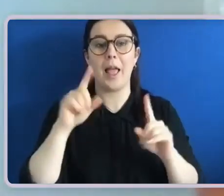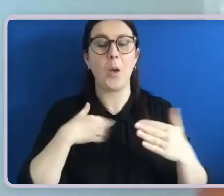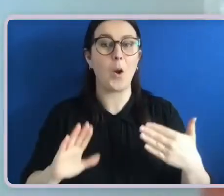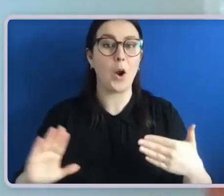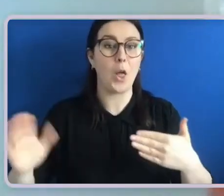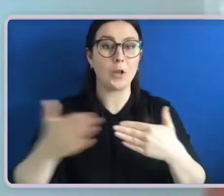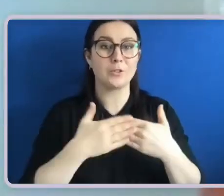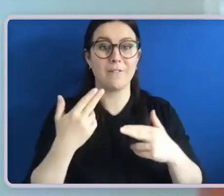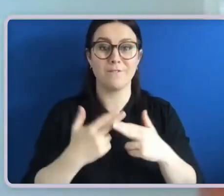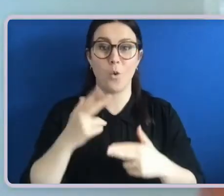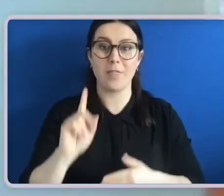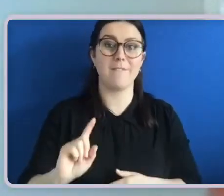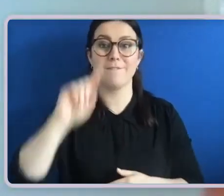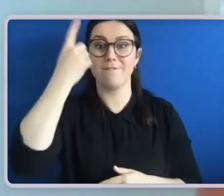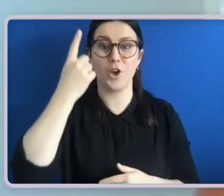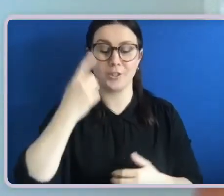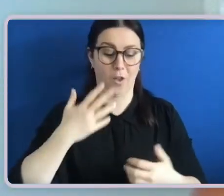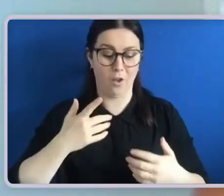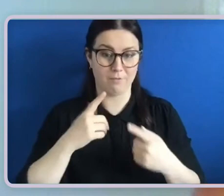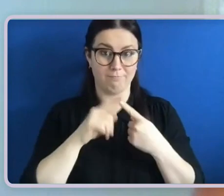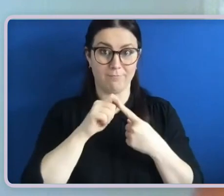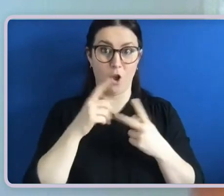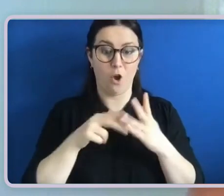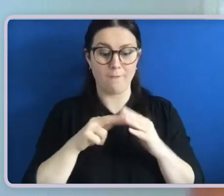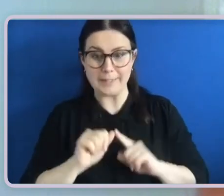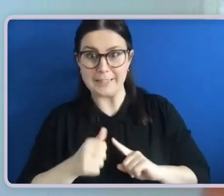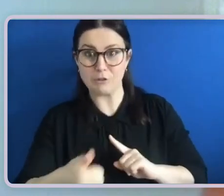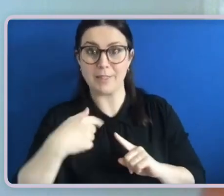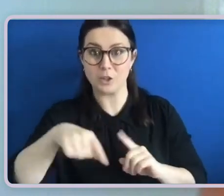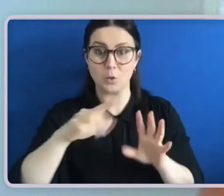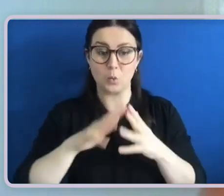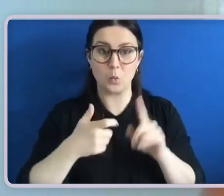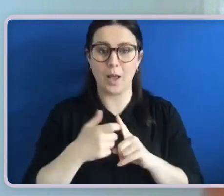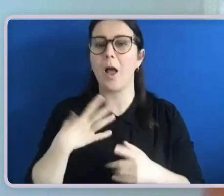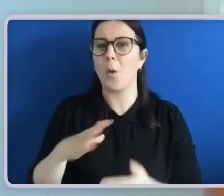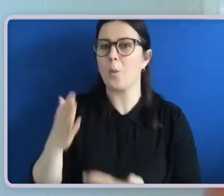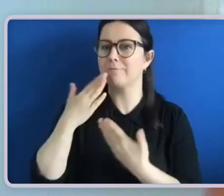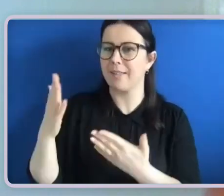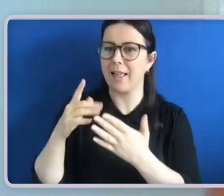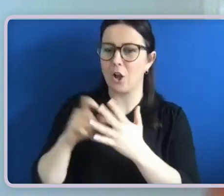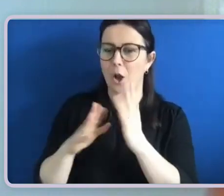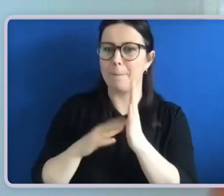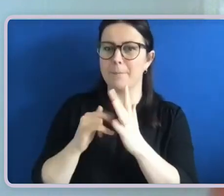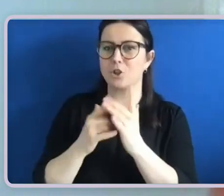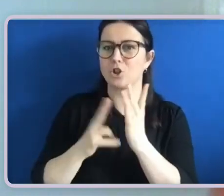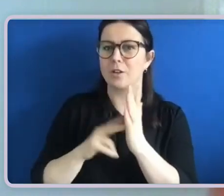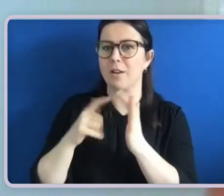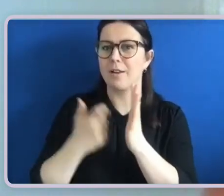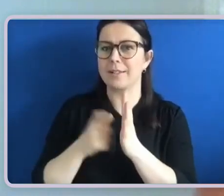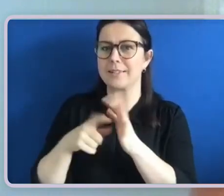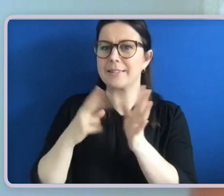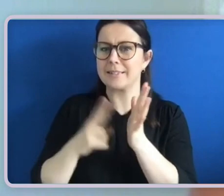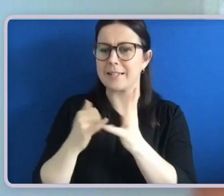an exciting series this week. I would like to thank Commissioner Damstab for his time to bring this presentation to you